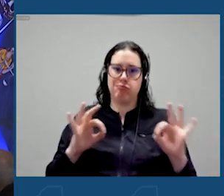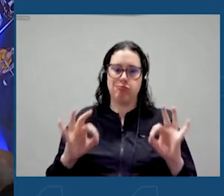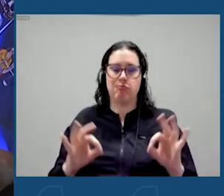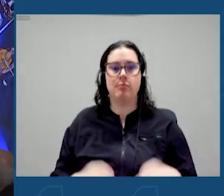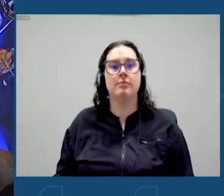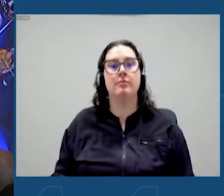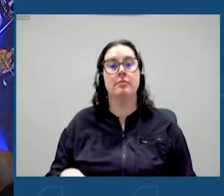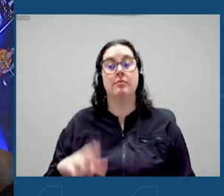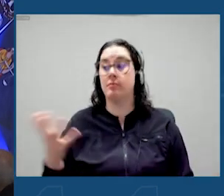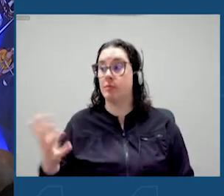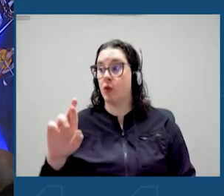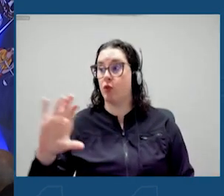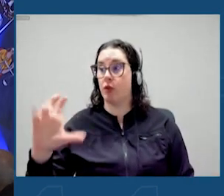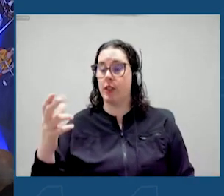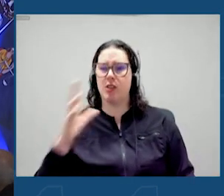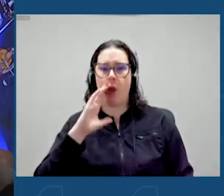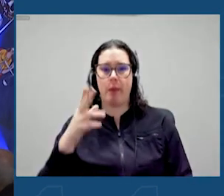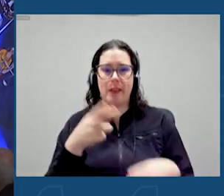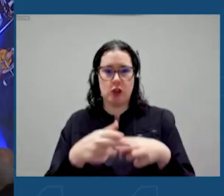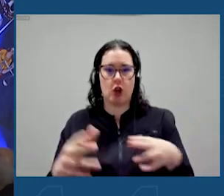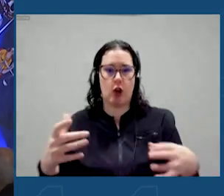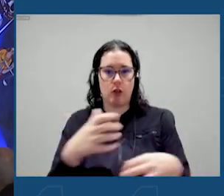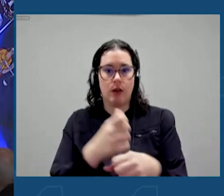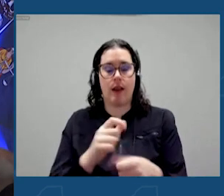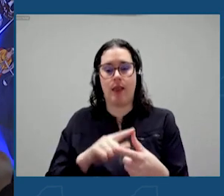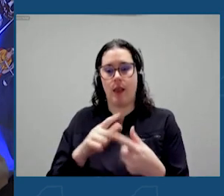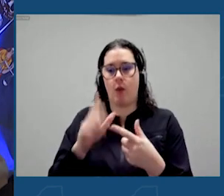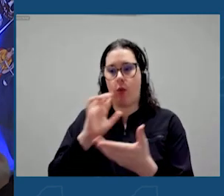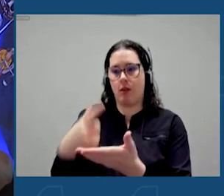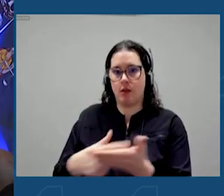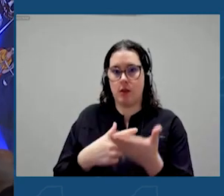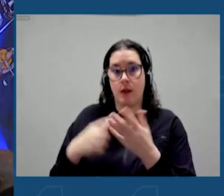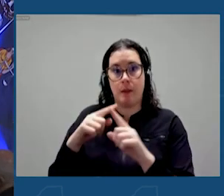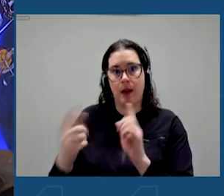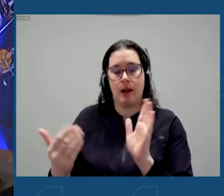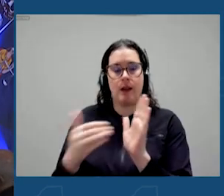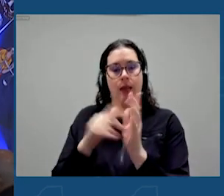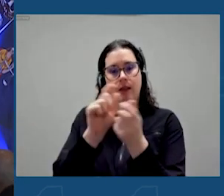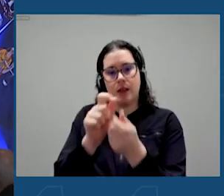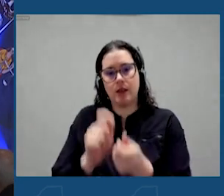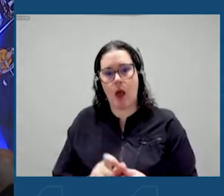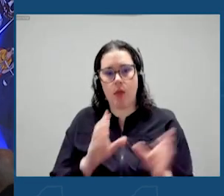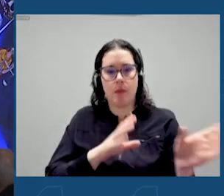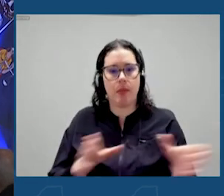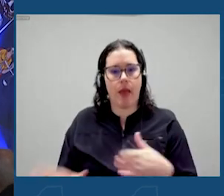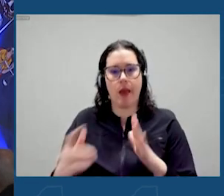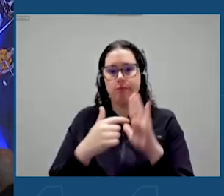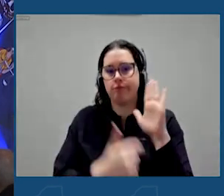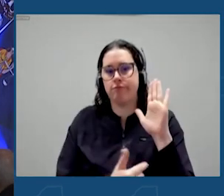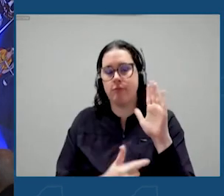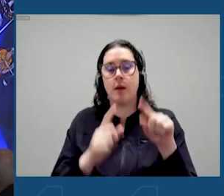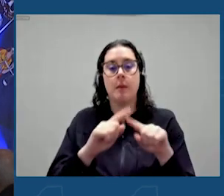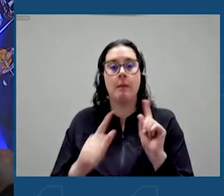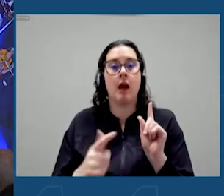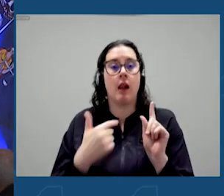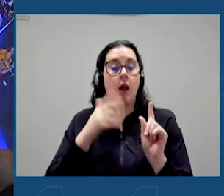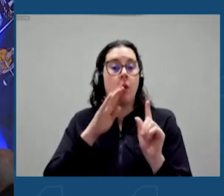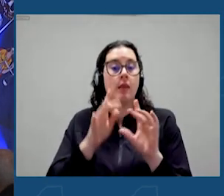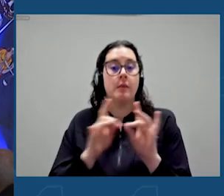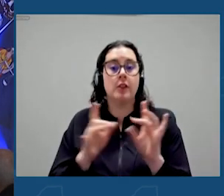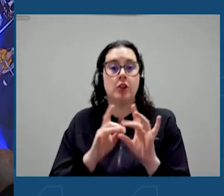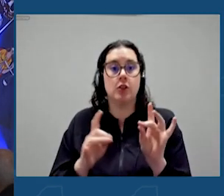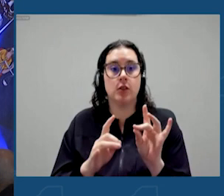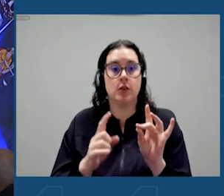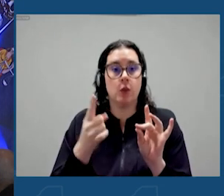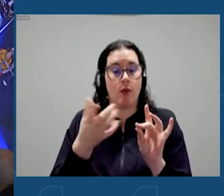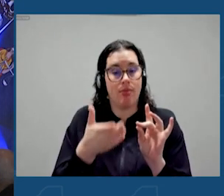be brief and then I want to get to the conversation. Again, the details are all in the plan, but one thing I will say is that one of the things